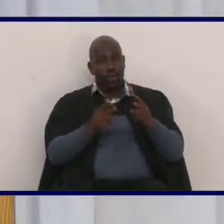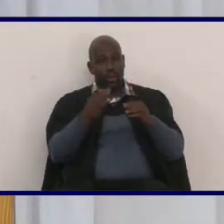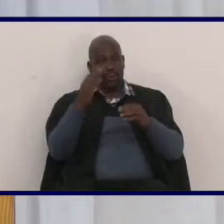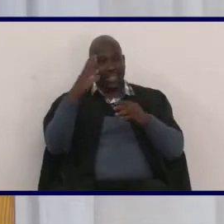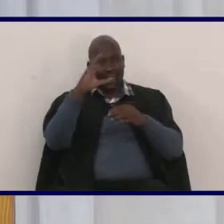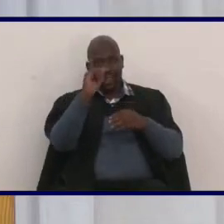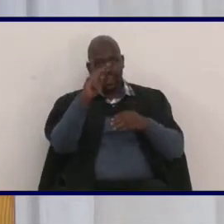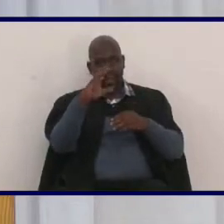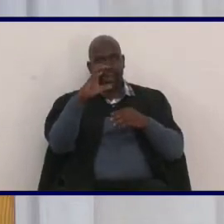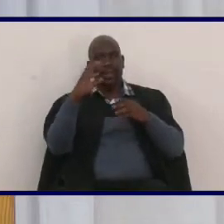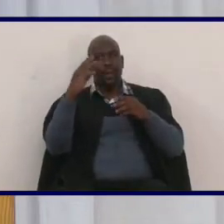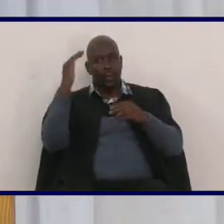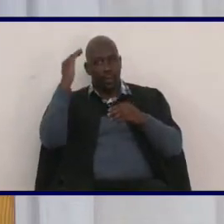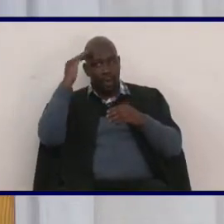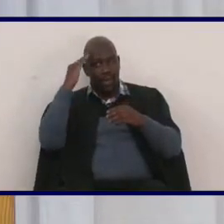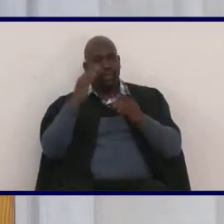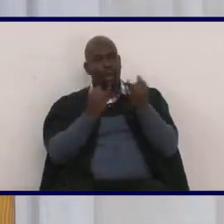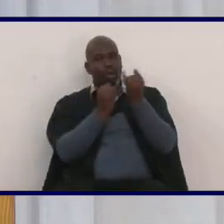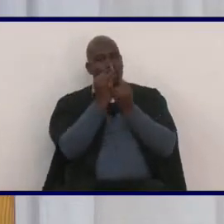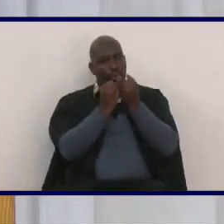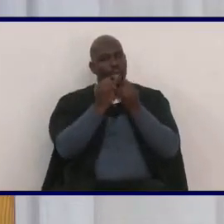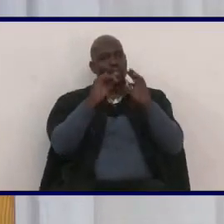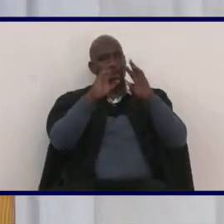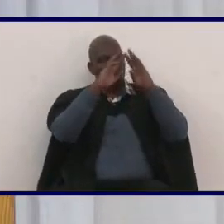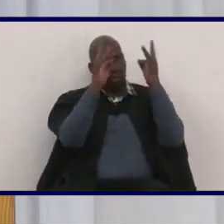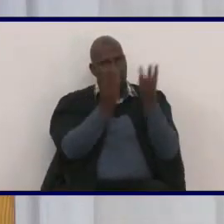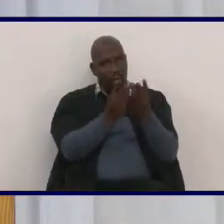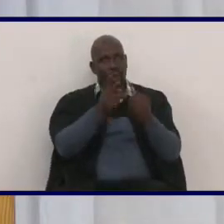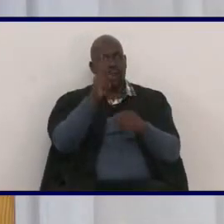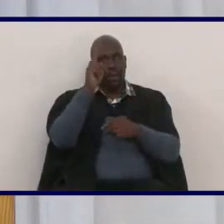vulnerable, underserved communities in our country.